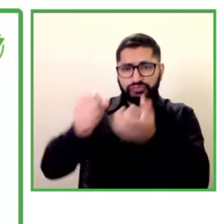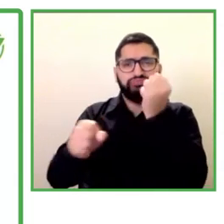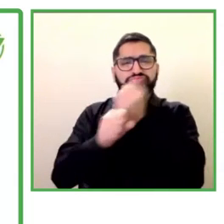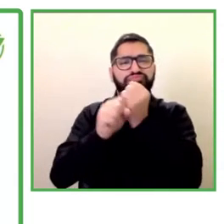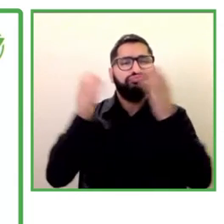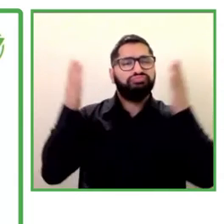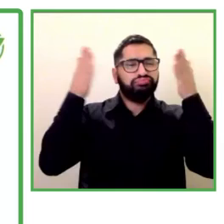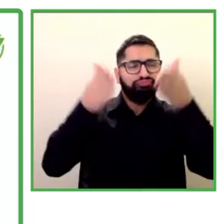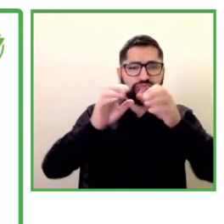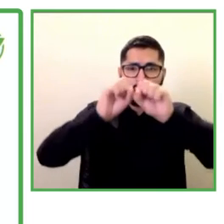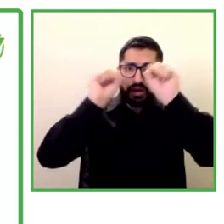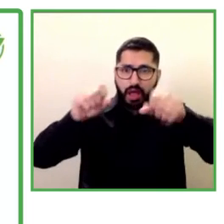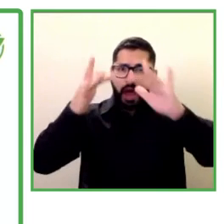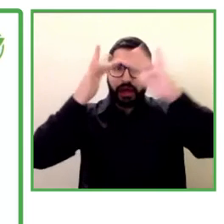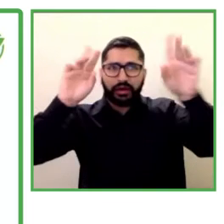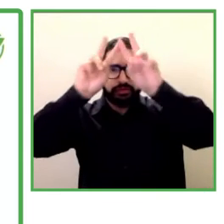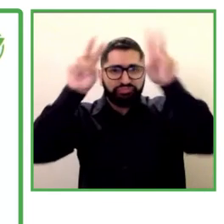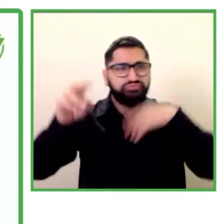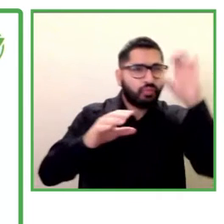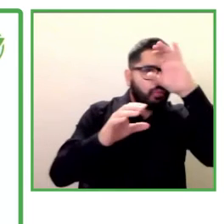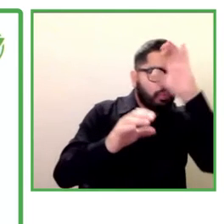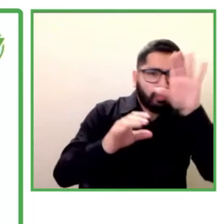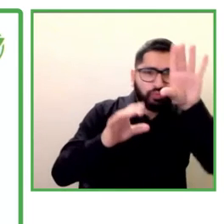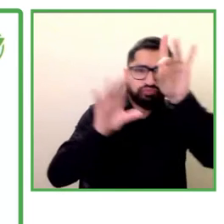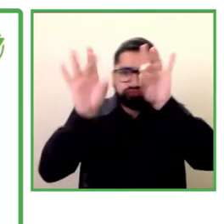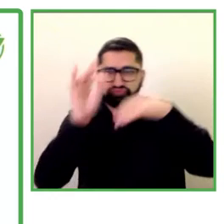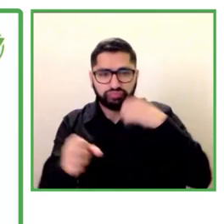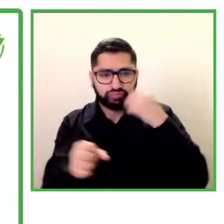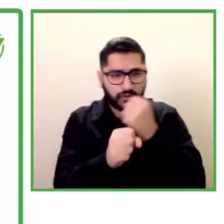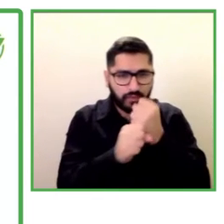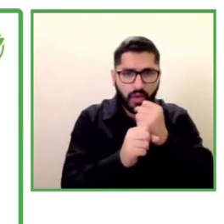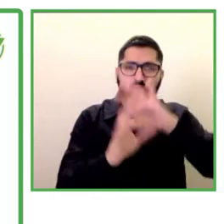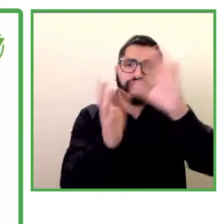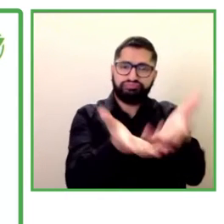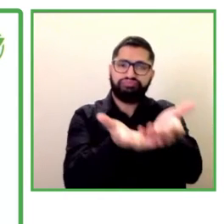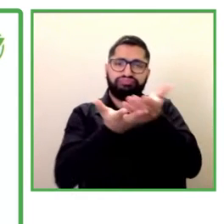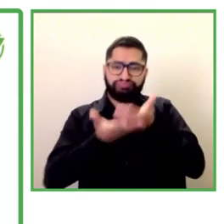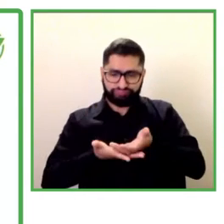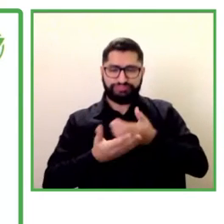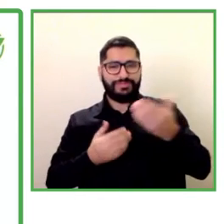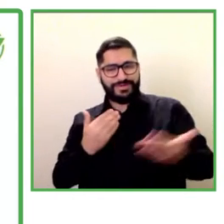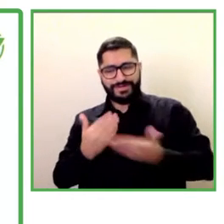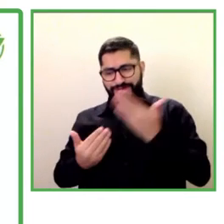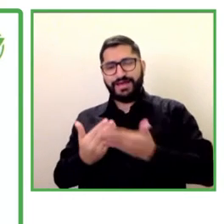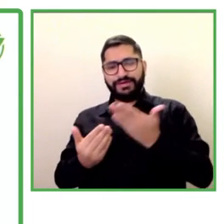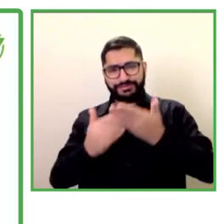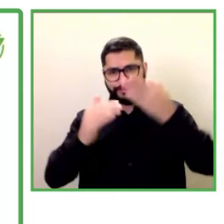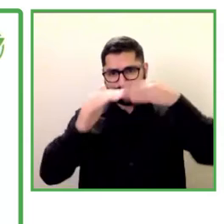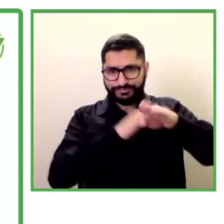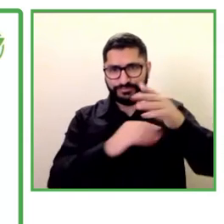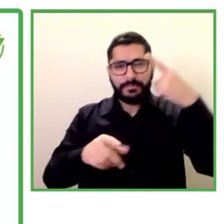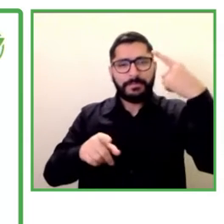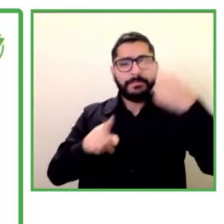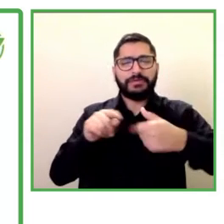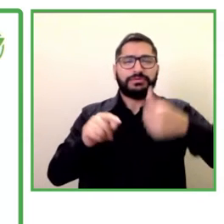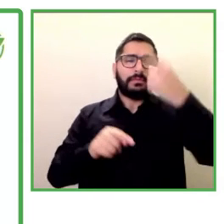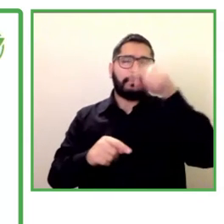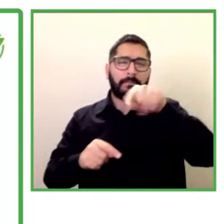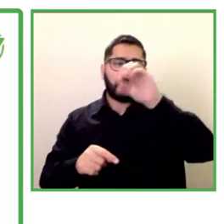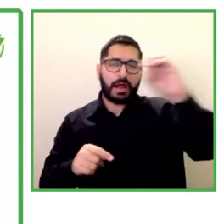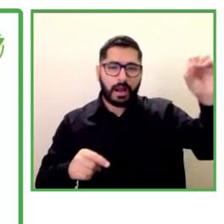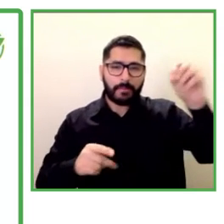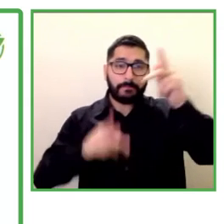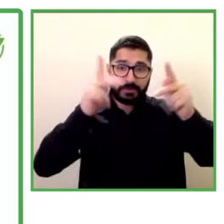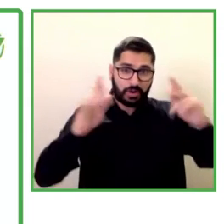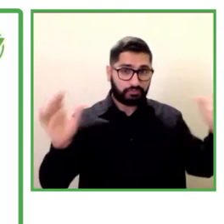only for people with disabilities. This has more than 19,000 candidates, and that is going to allow us to position the people with